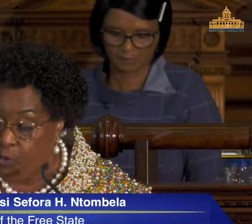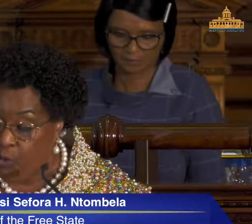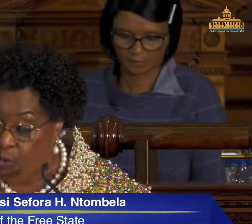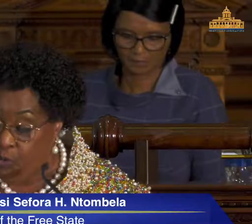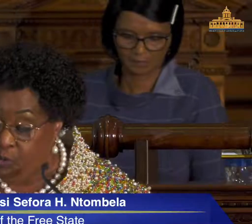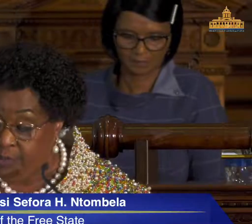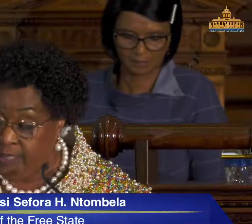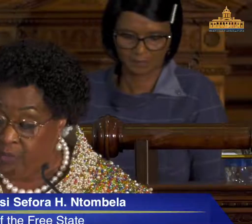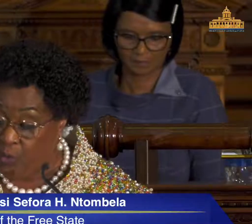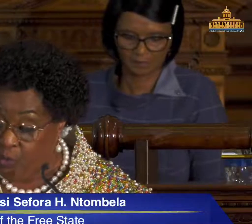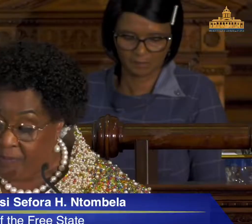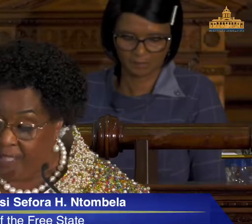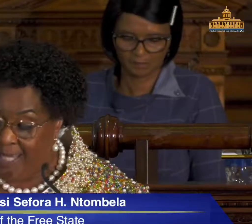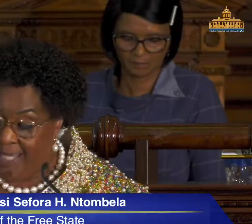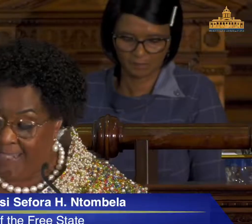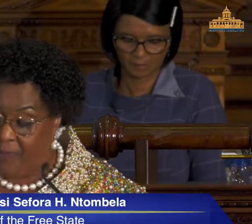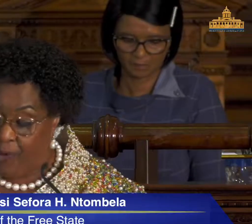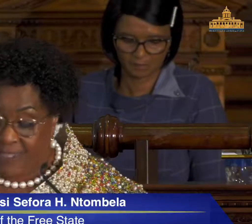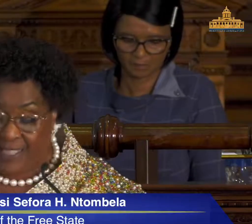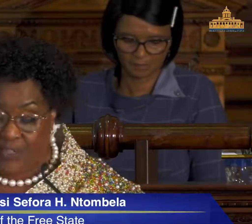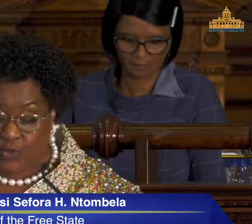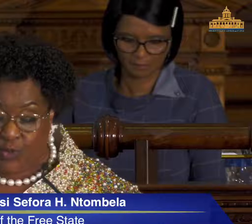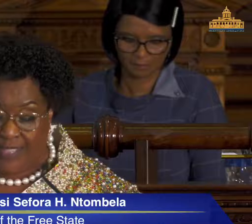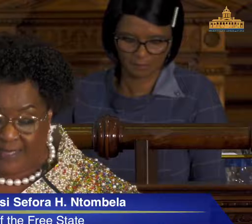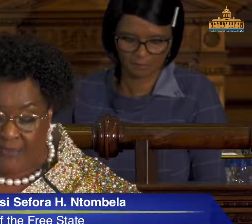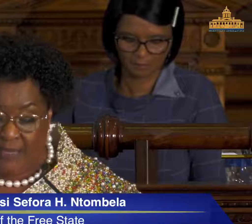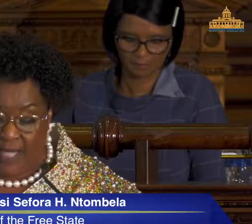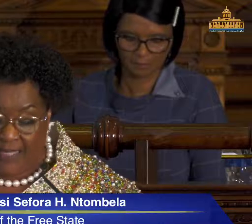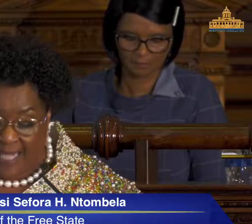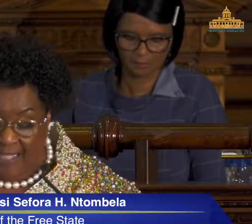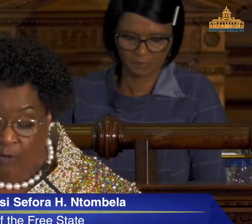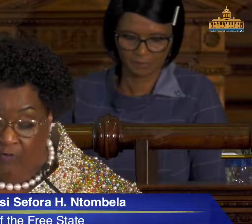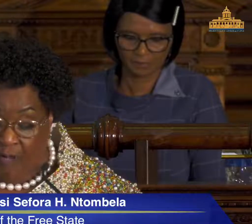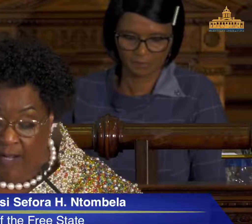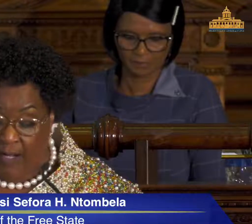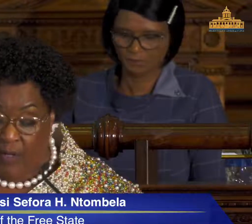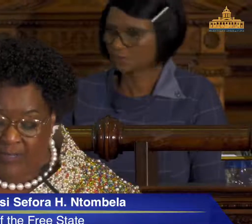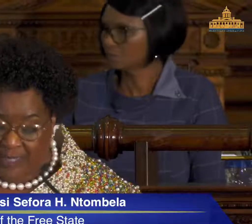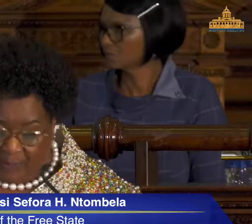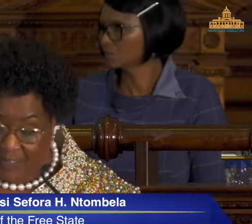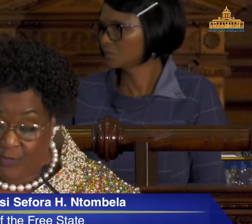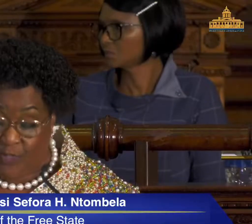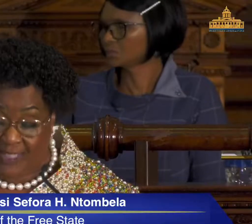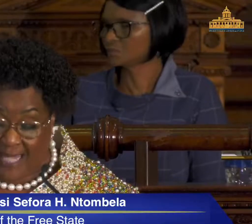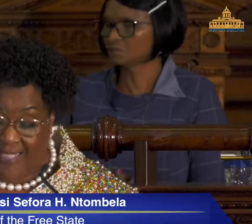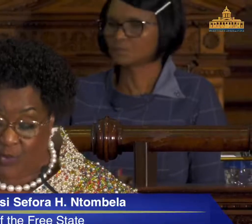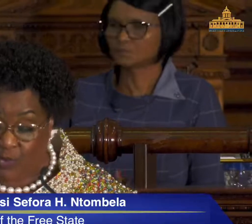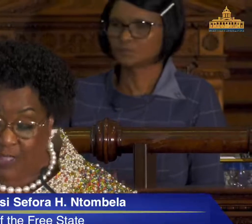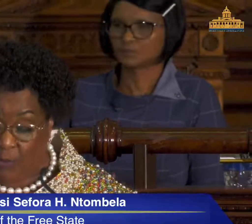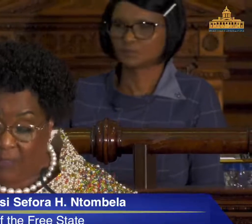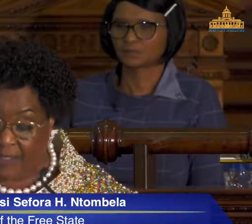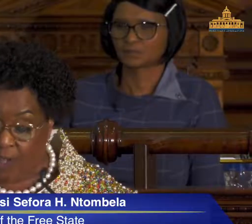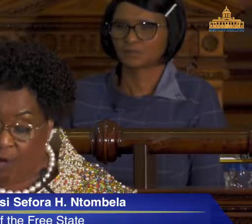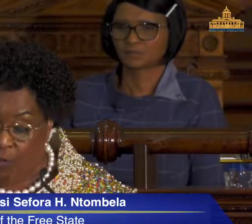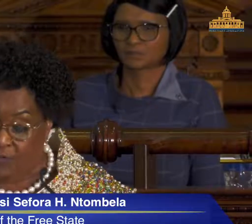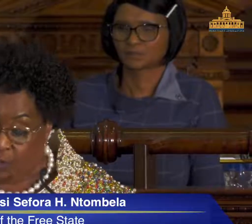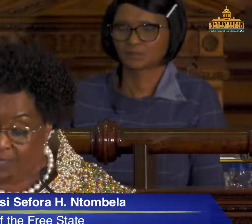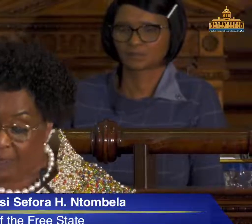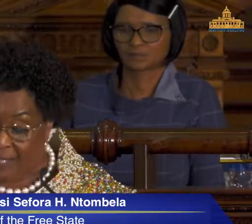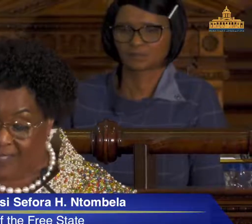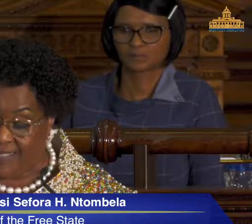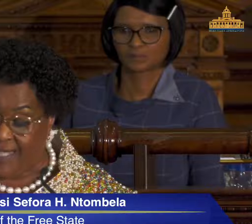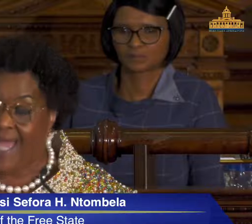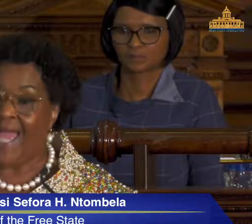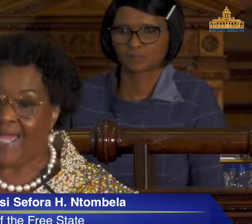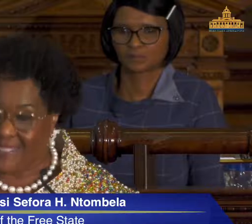the economy, the process to the sign a social compact with